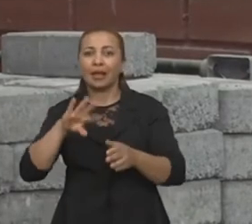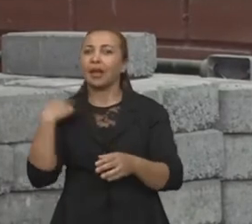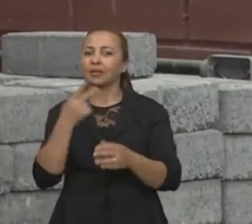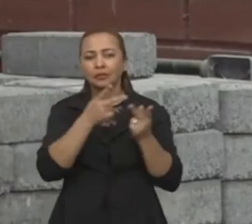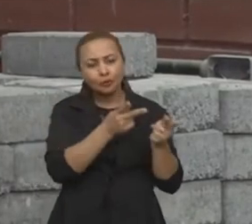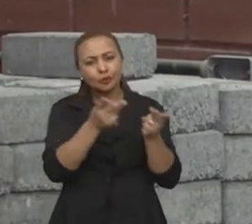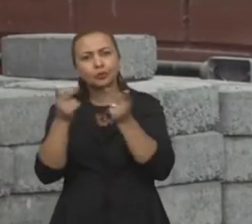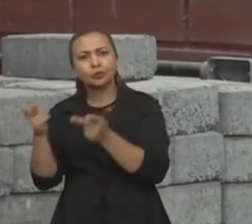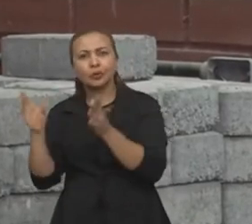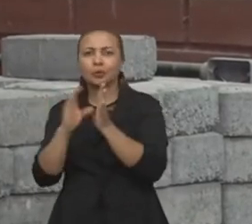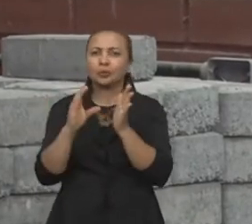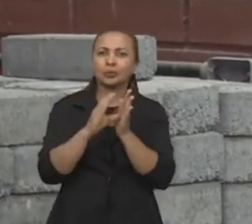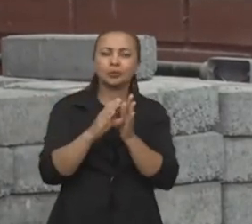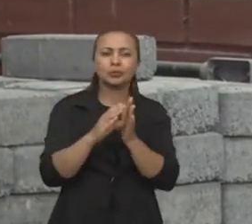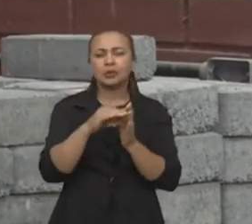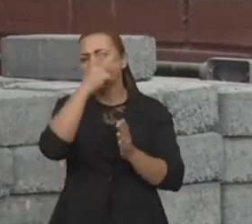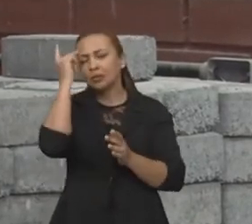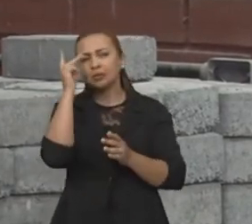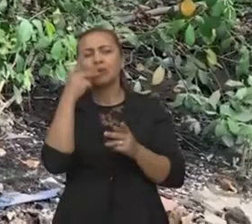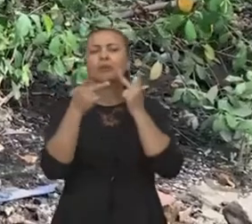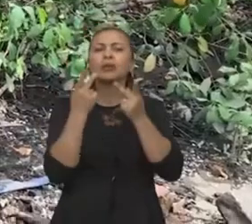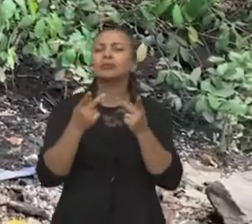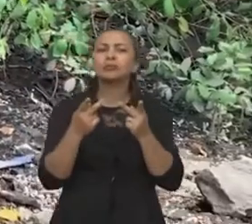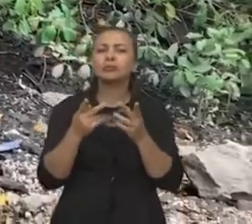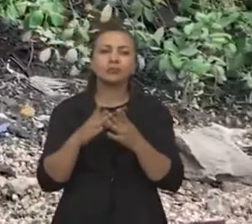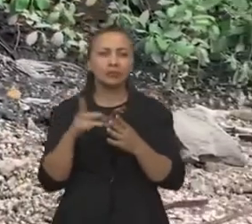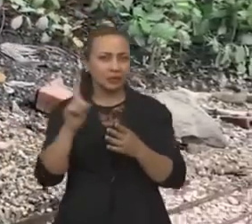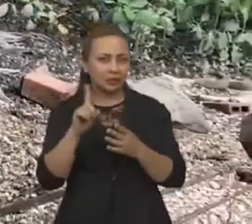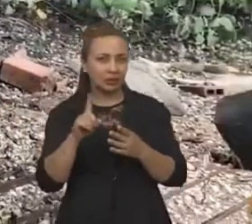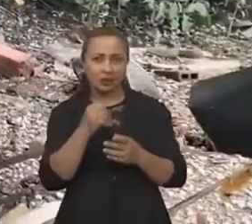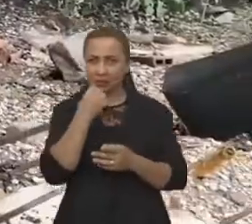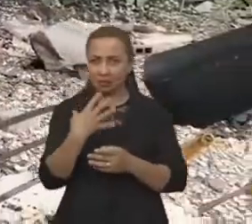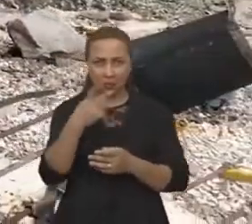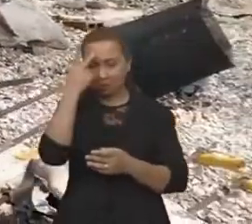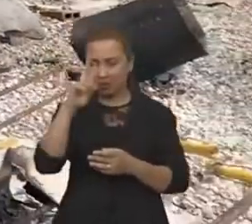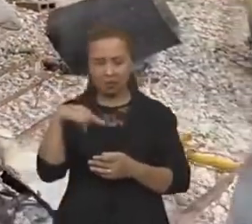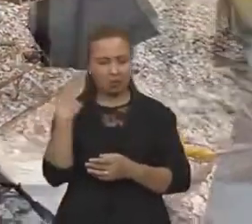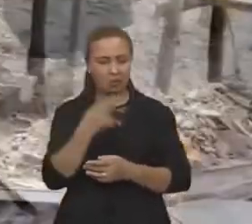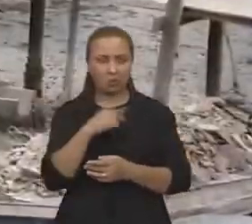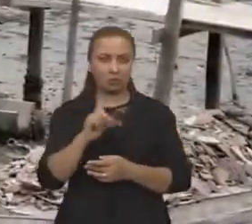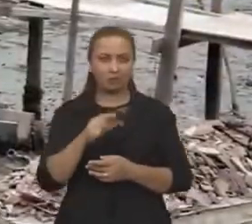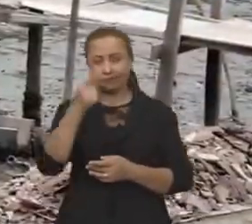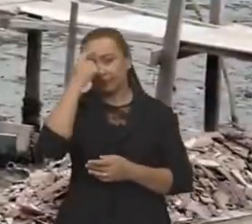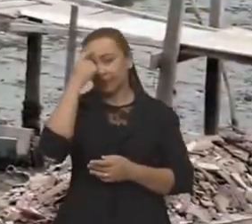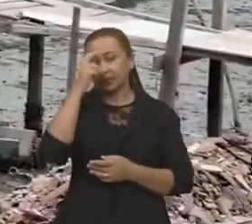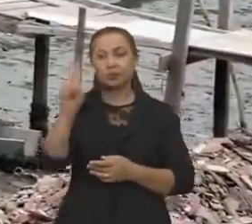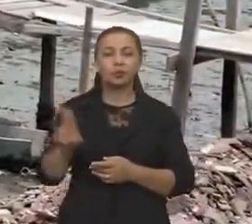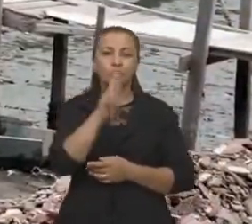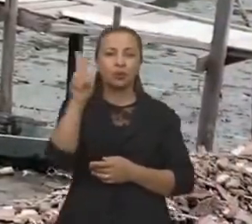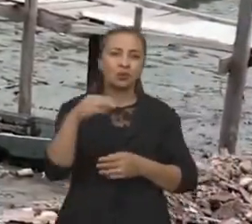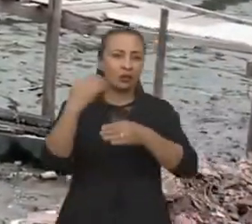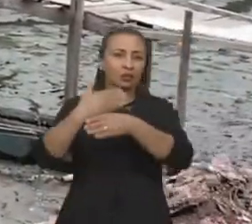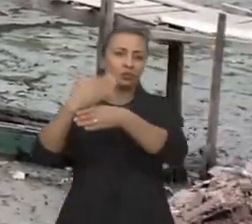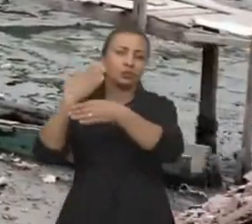Until then, went to the community, the morator said that this was not very viable for them, that we thought